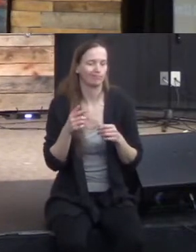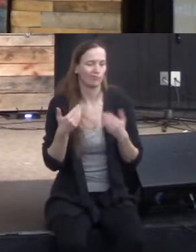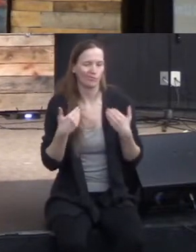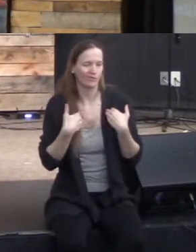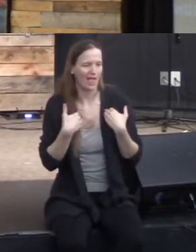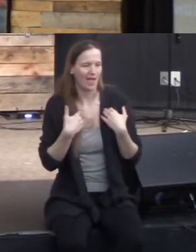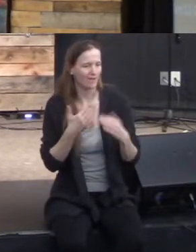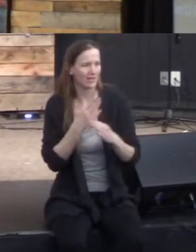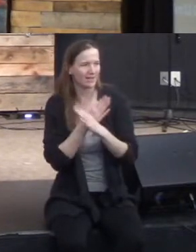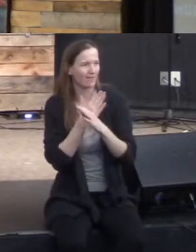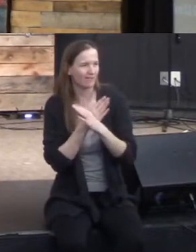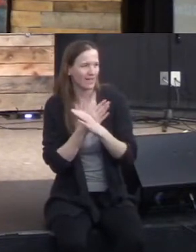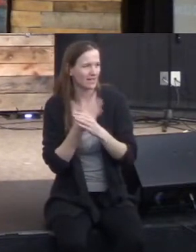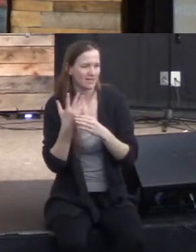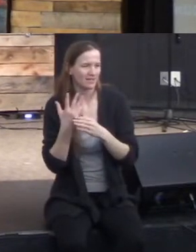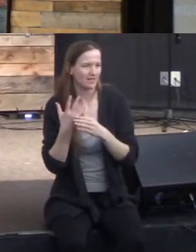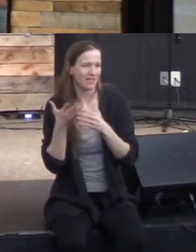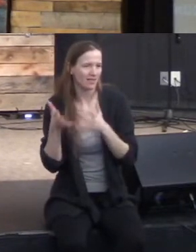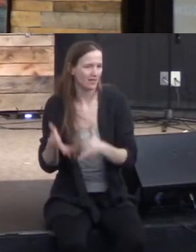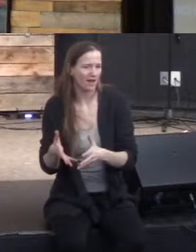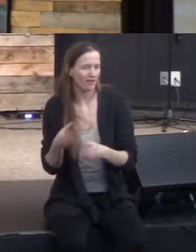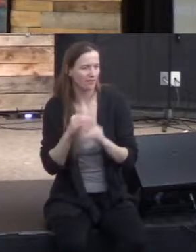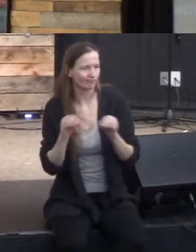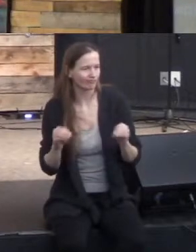I'm helpless unless I hang on to you.